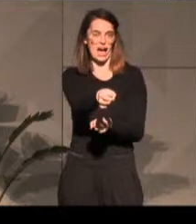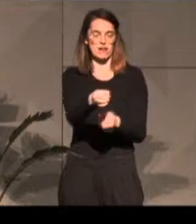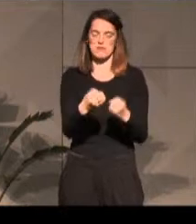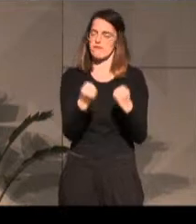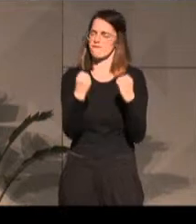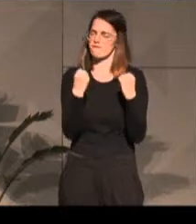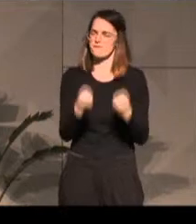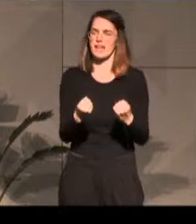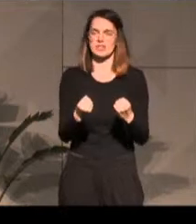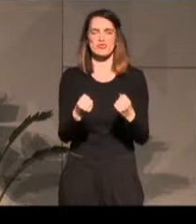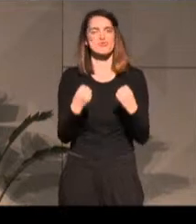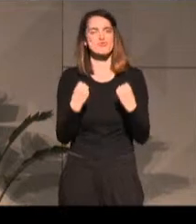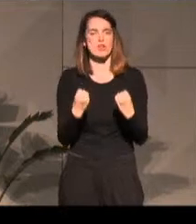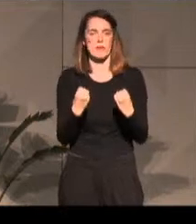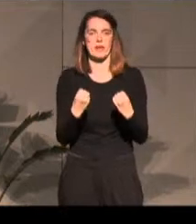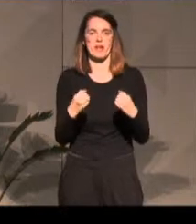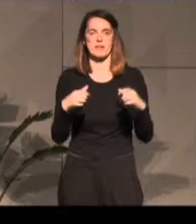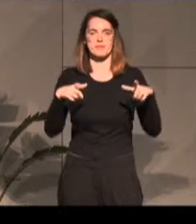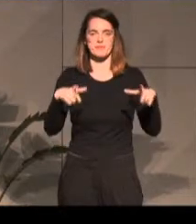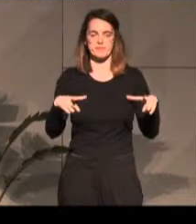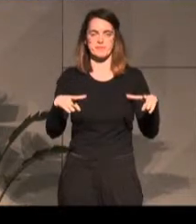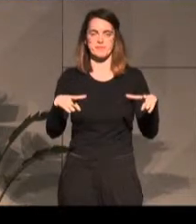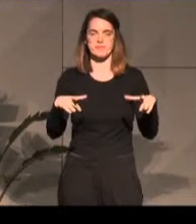these are measurements.